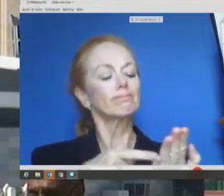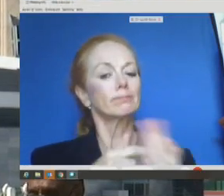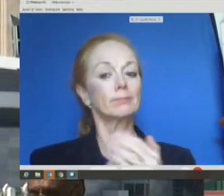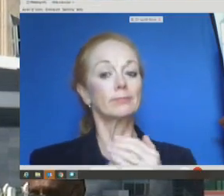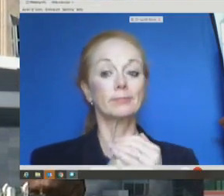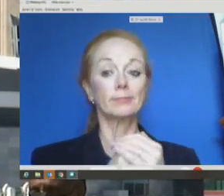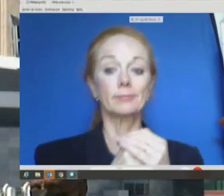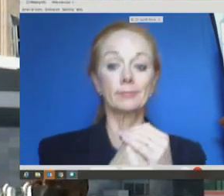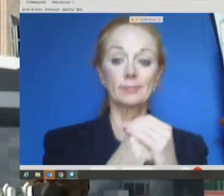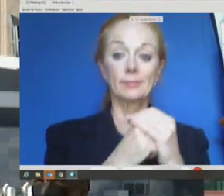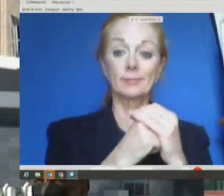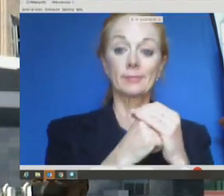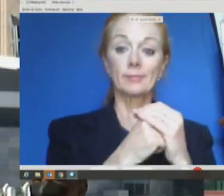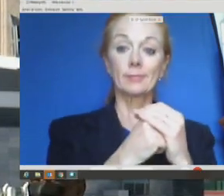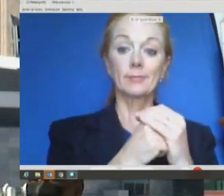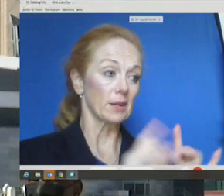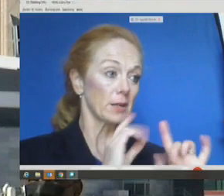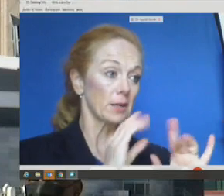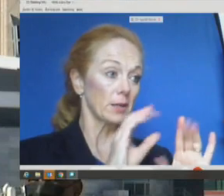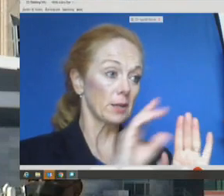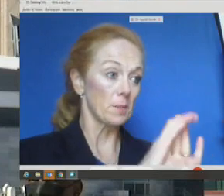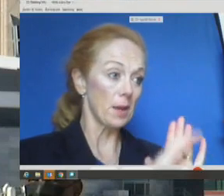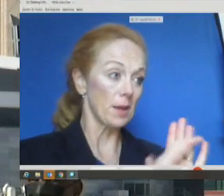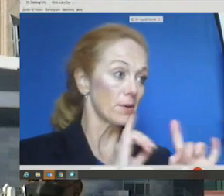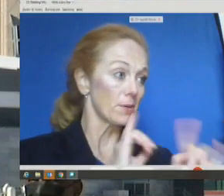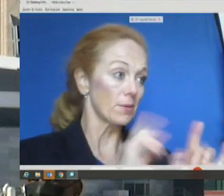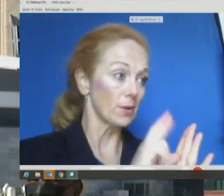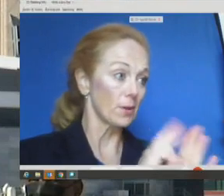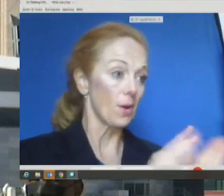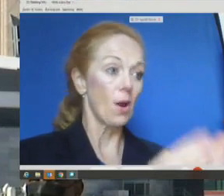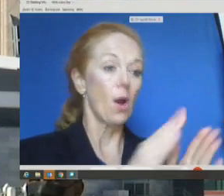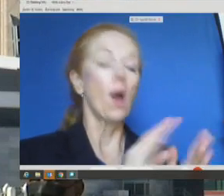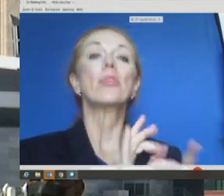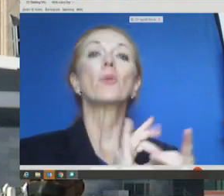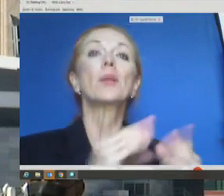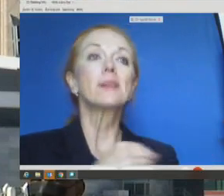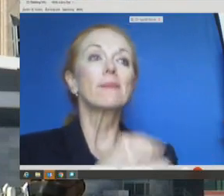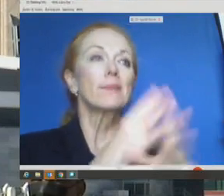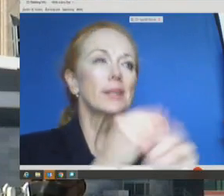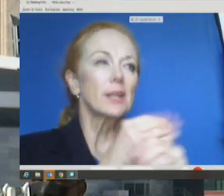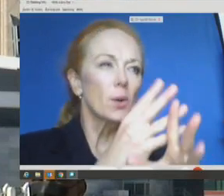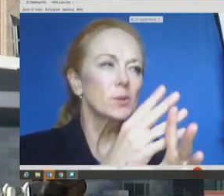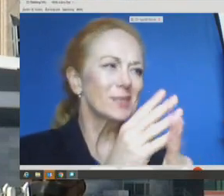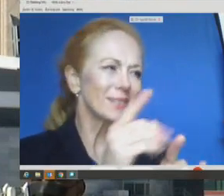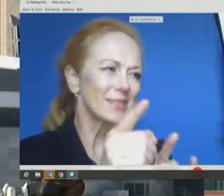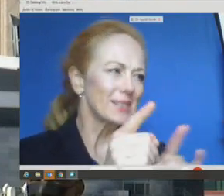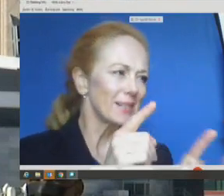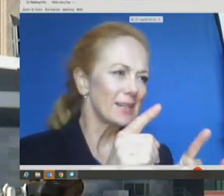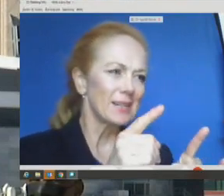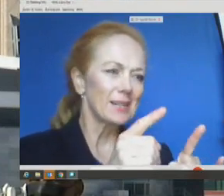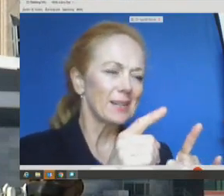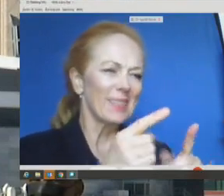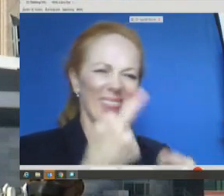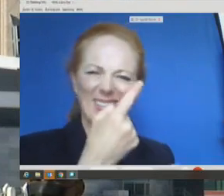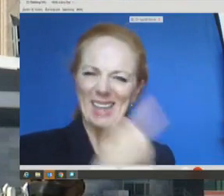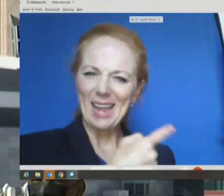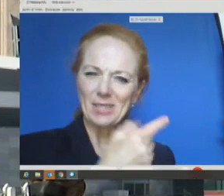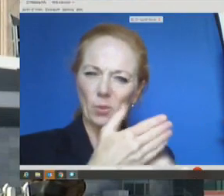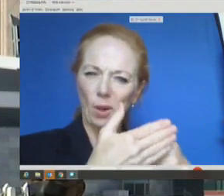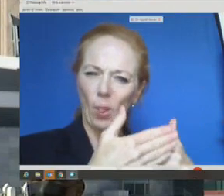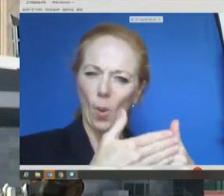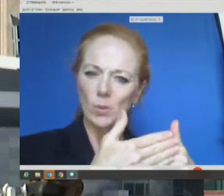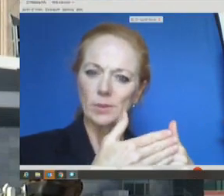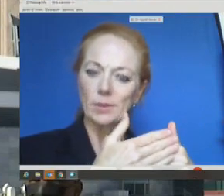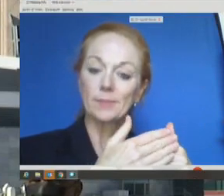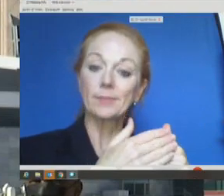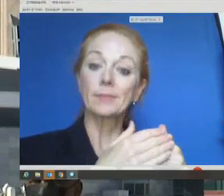Sorry. Just when the video was ordered to be released, it was September 11th, September 17th. That was when you issued the independent chain of